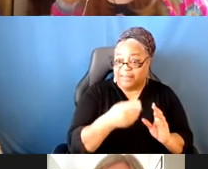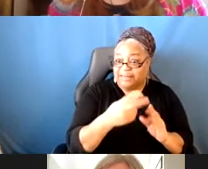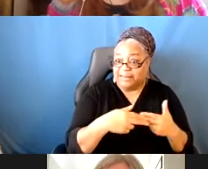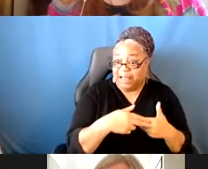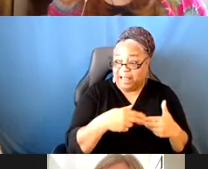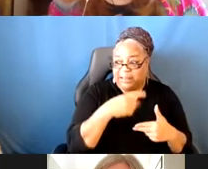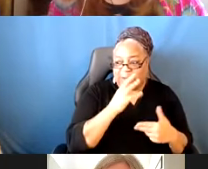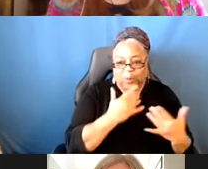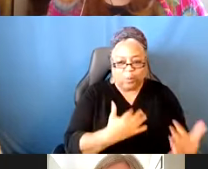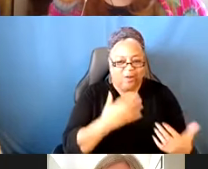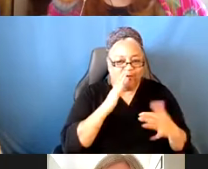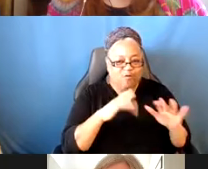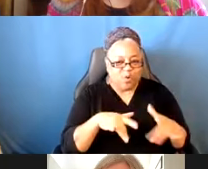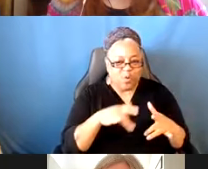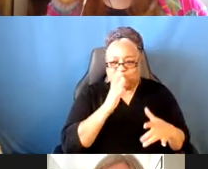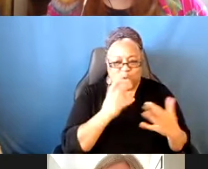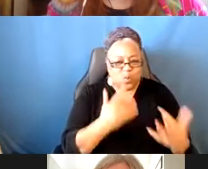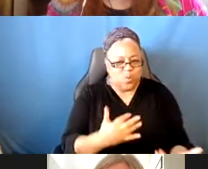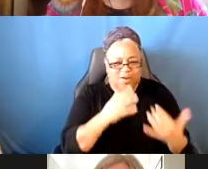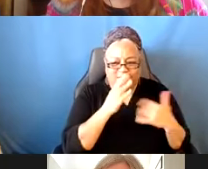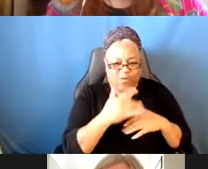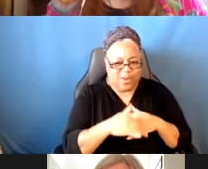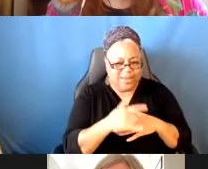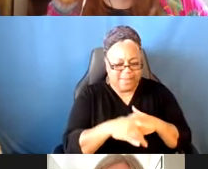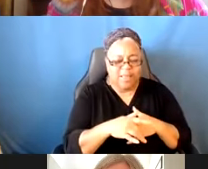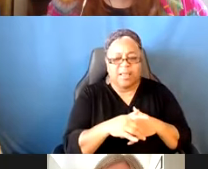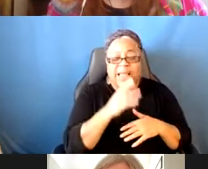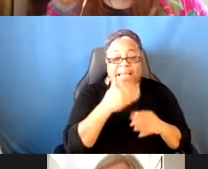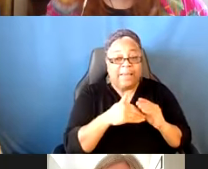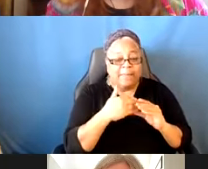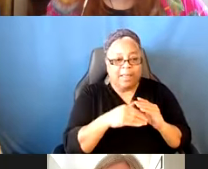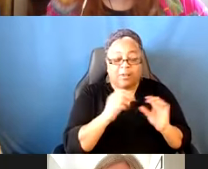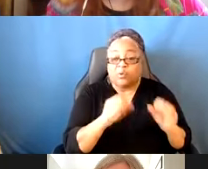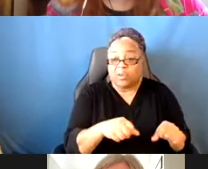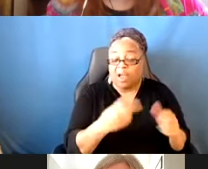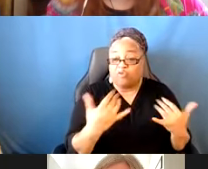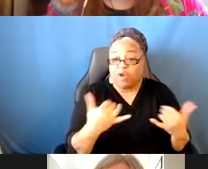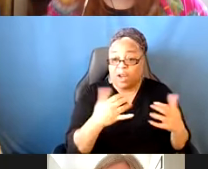email, you can do so now. Otherwise, I'm going to stop